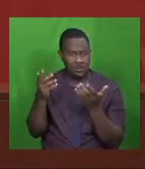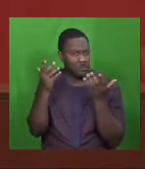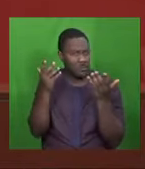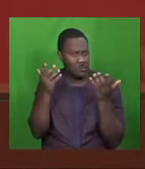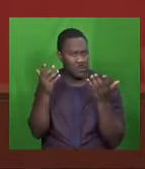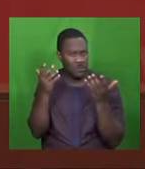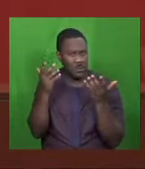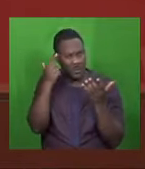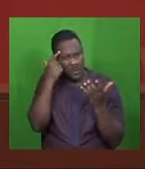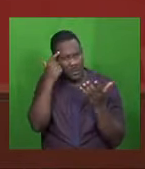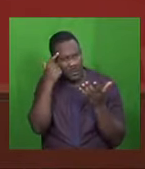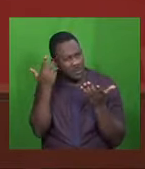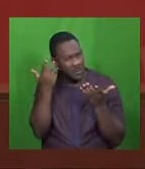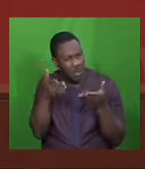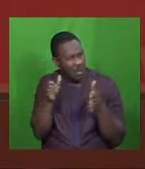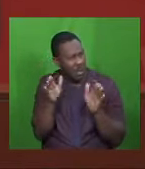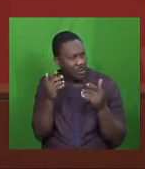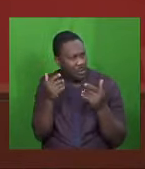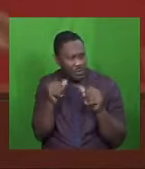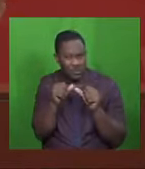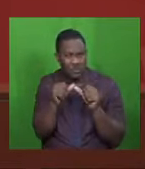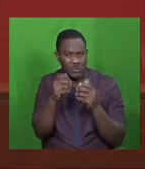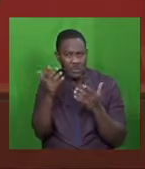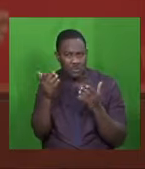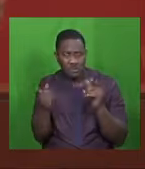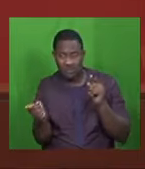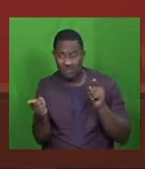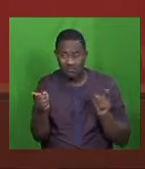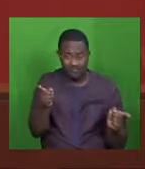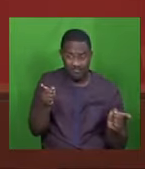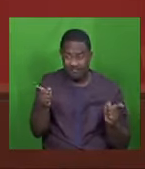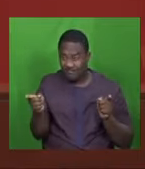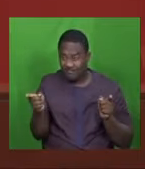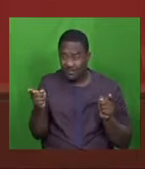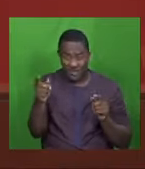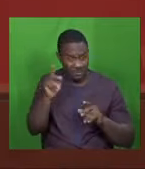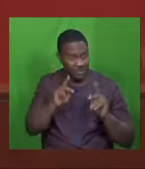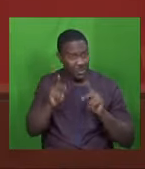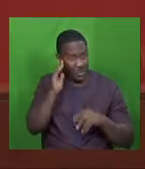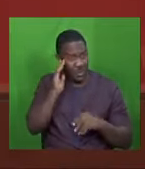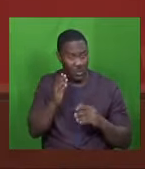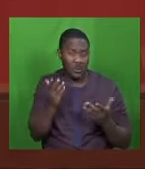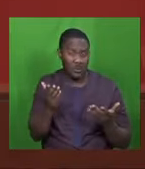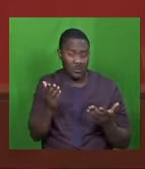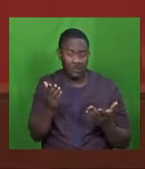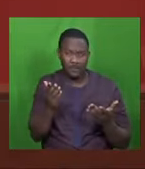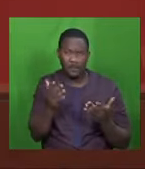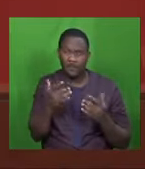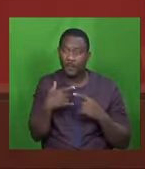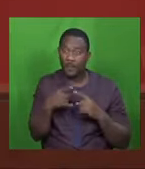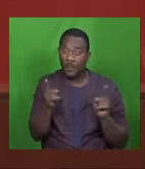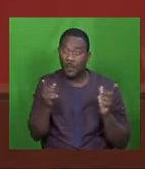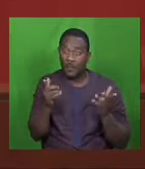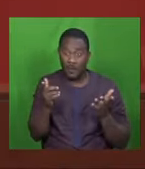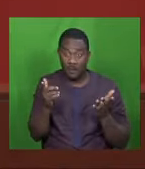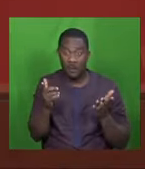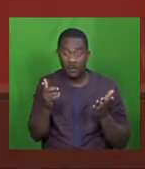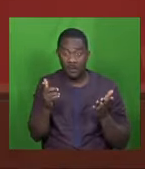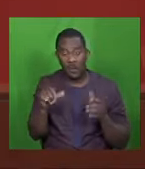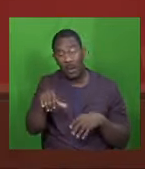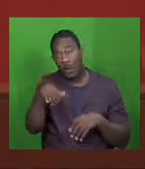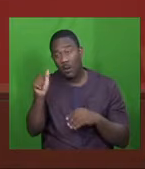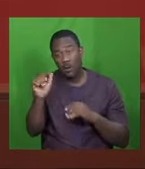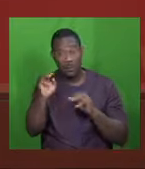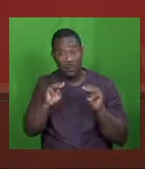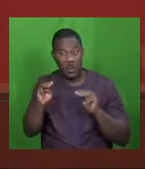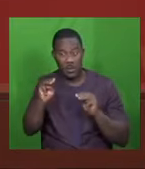going to litigate this matter because on either side you have people who would speak. But if it is on another matter,